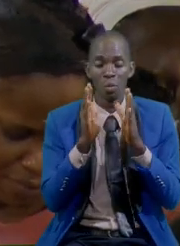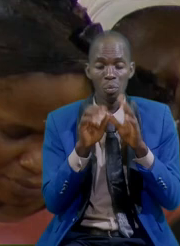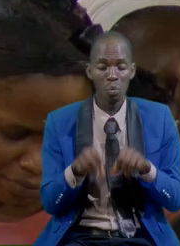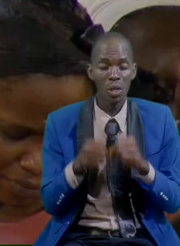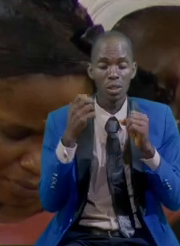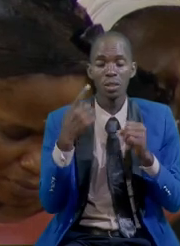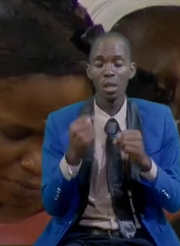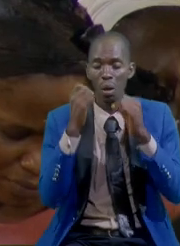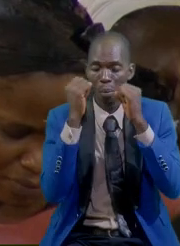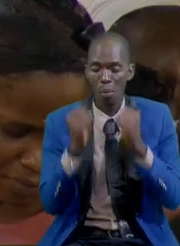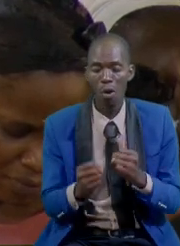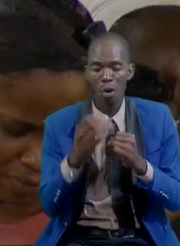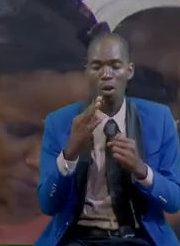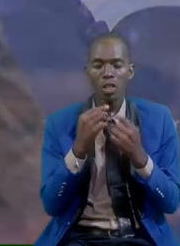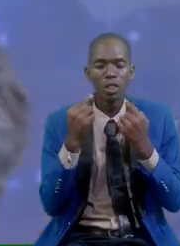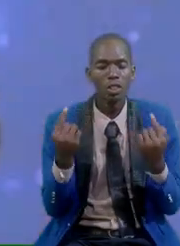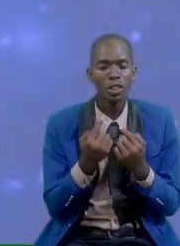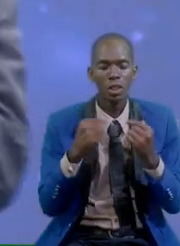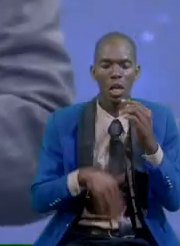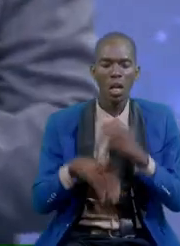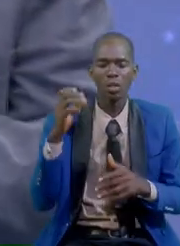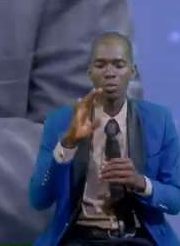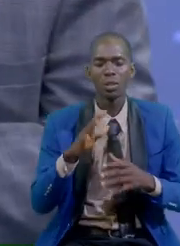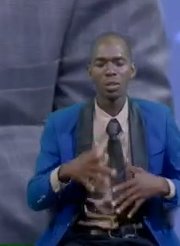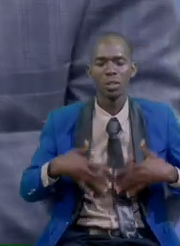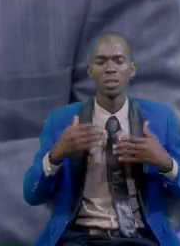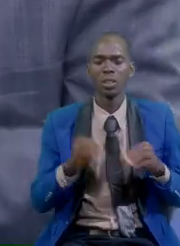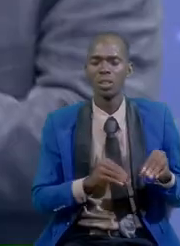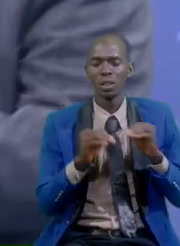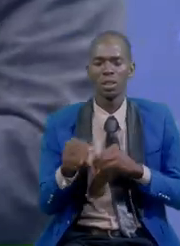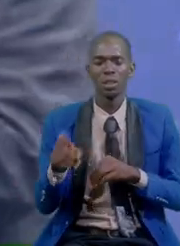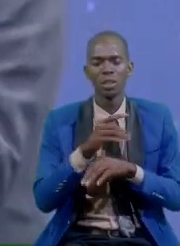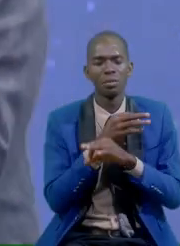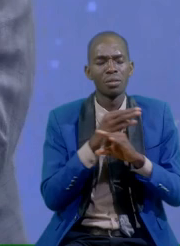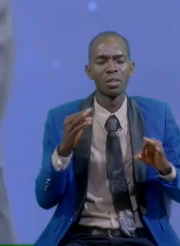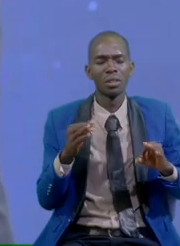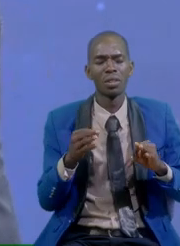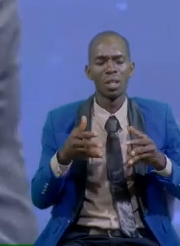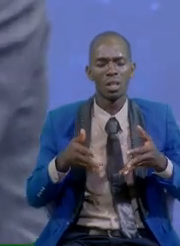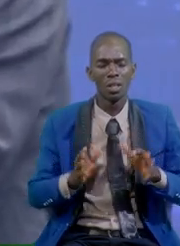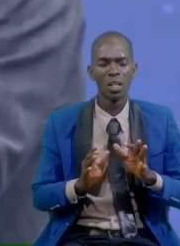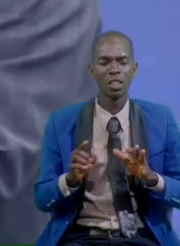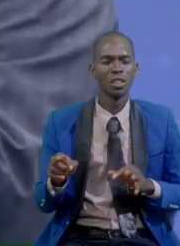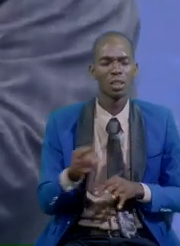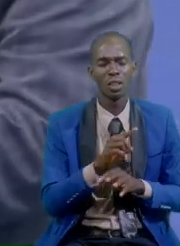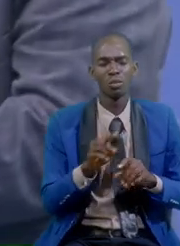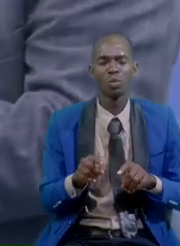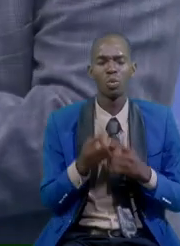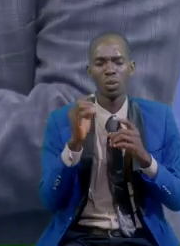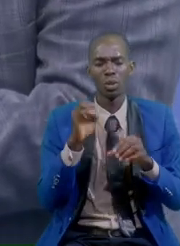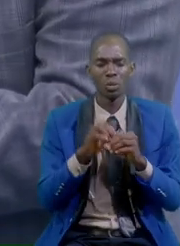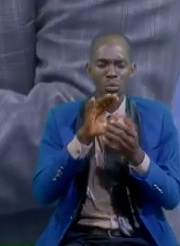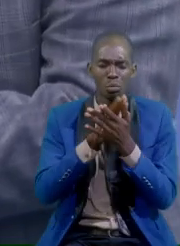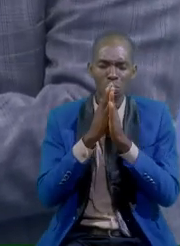of sin from their lives. Set them free. Let them go in peace.